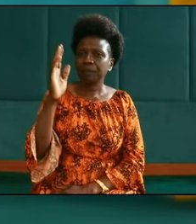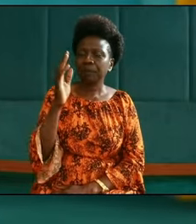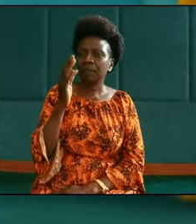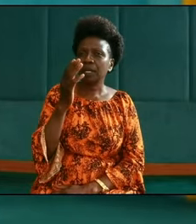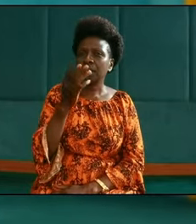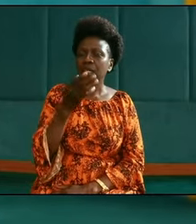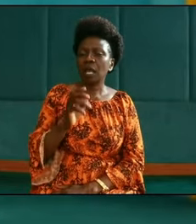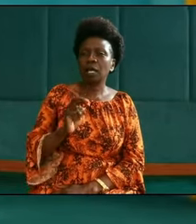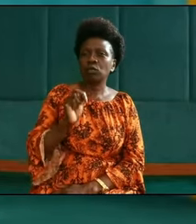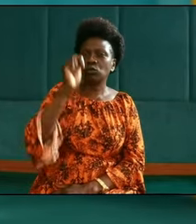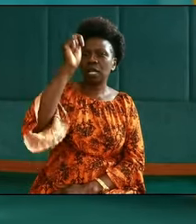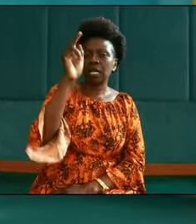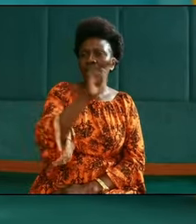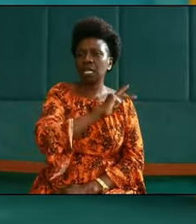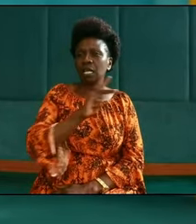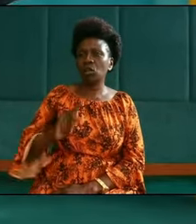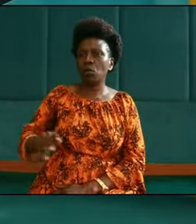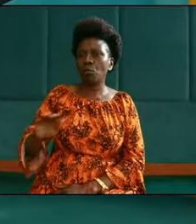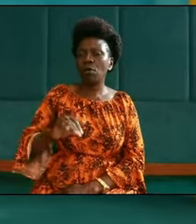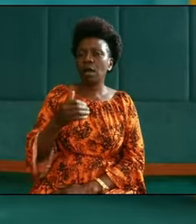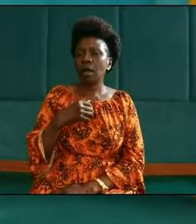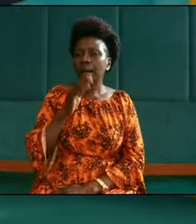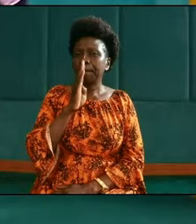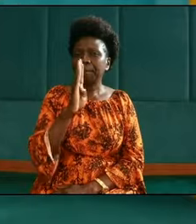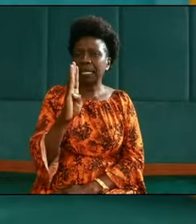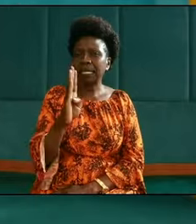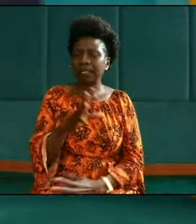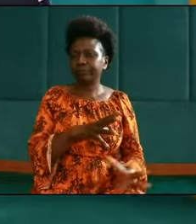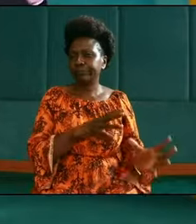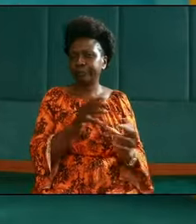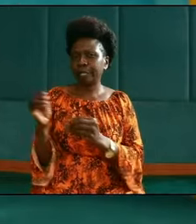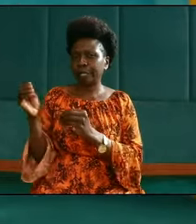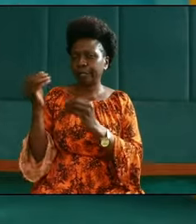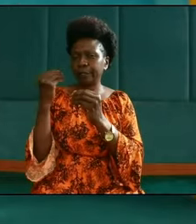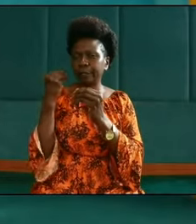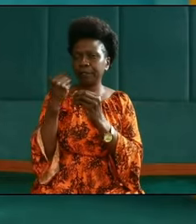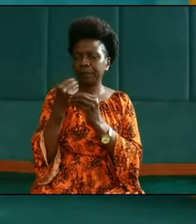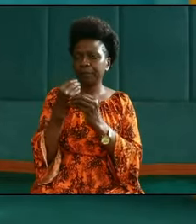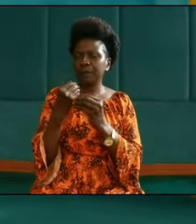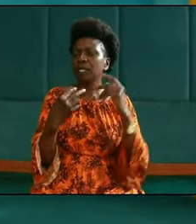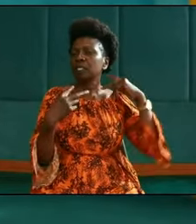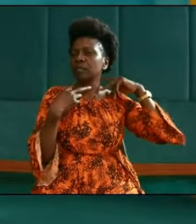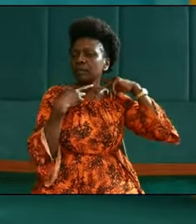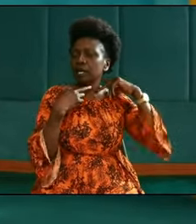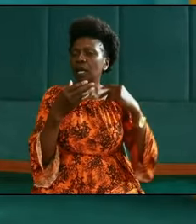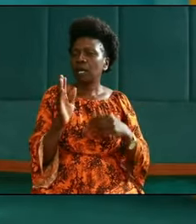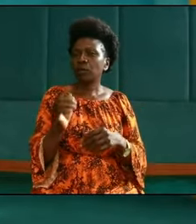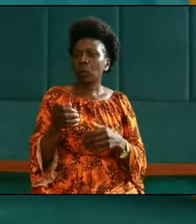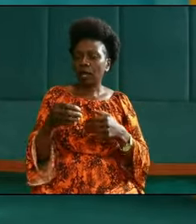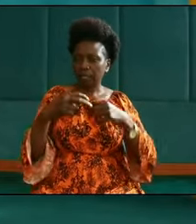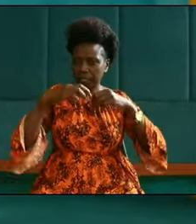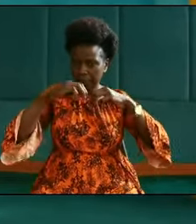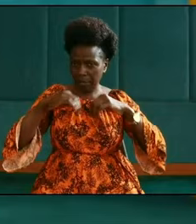the northern kingdom had been taken captive and they were